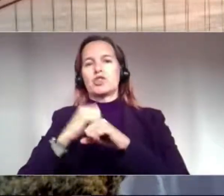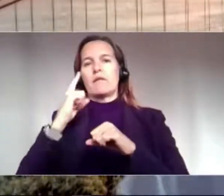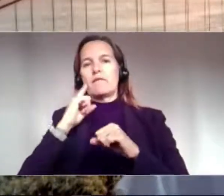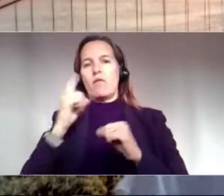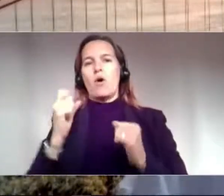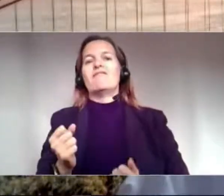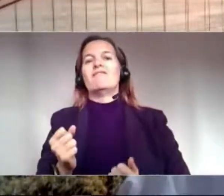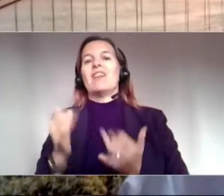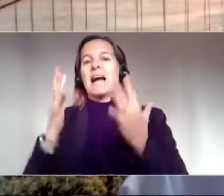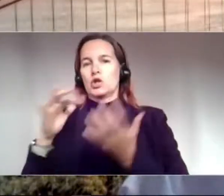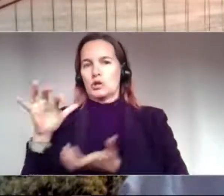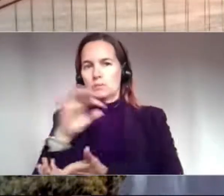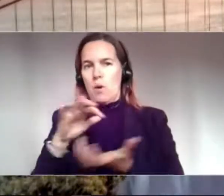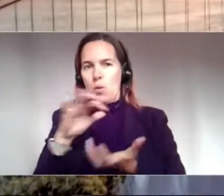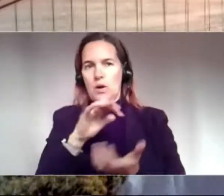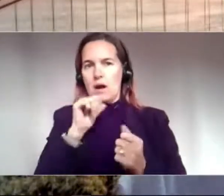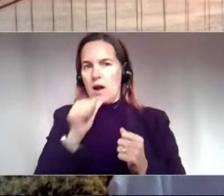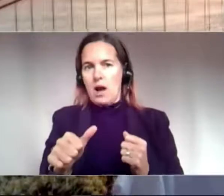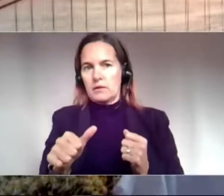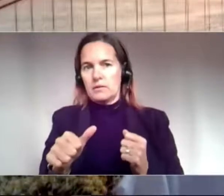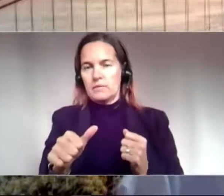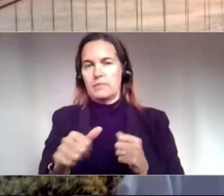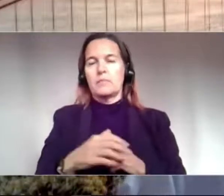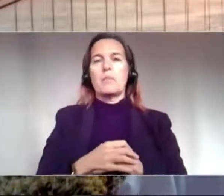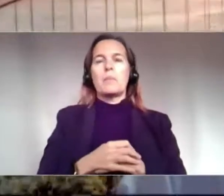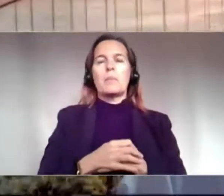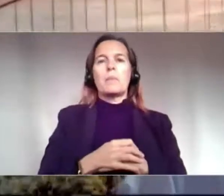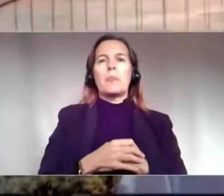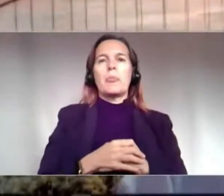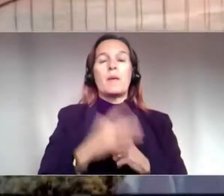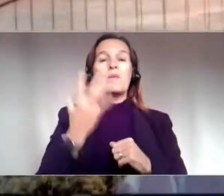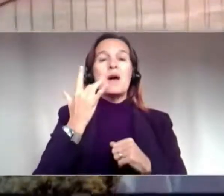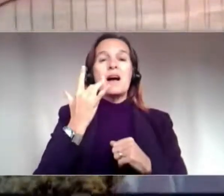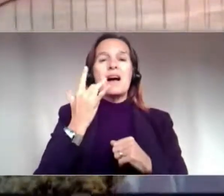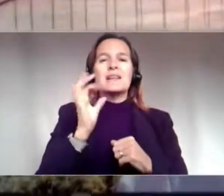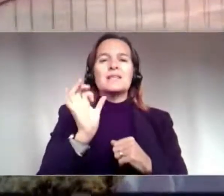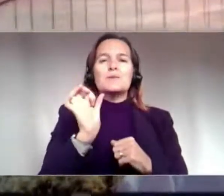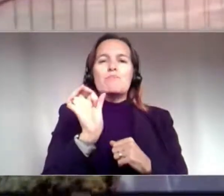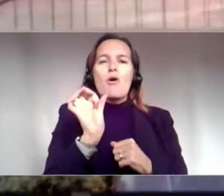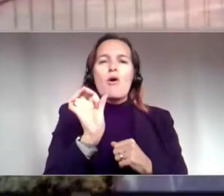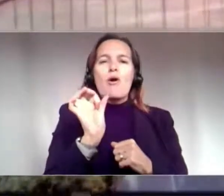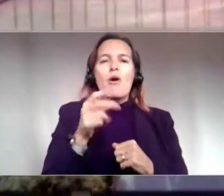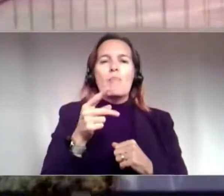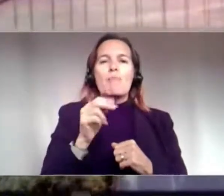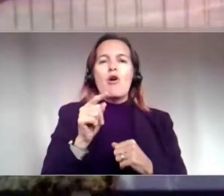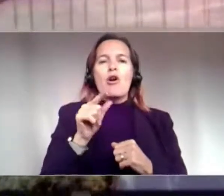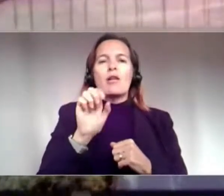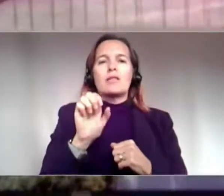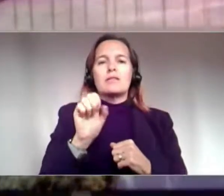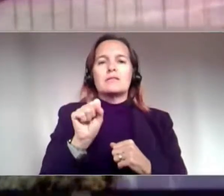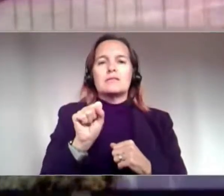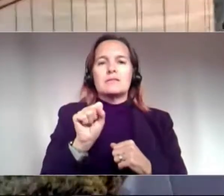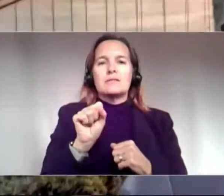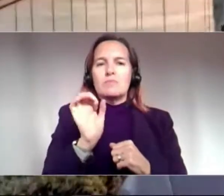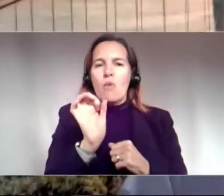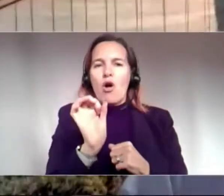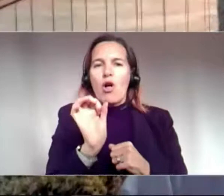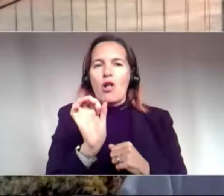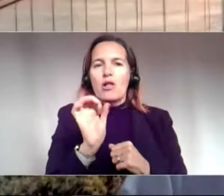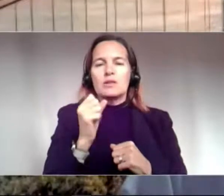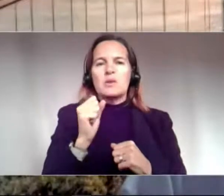against wildfire smoke. They do not catch the small, harmful particles in smoke that can harm your health.